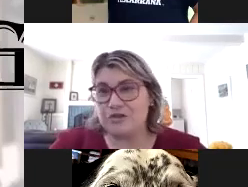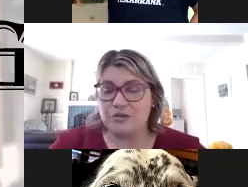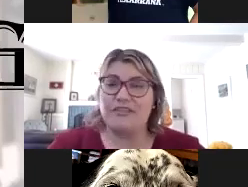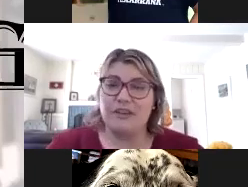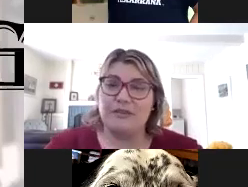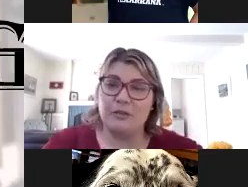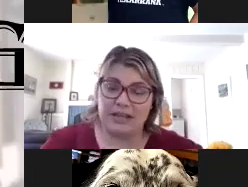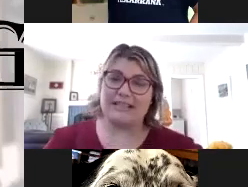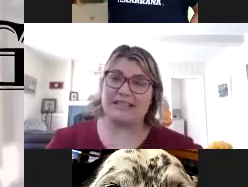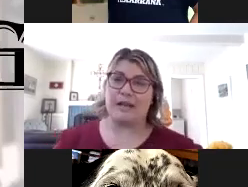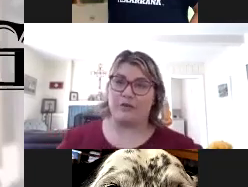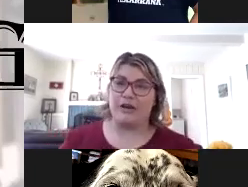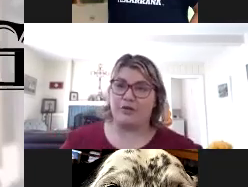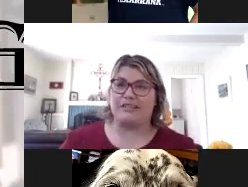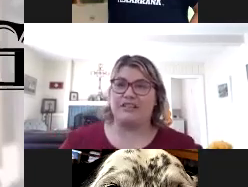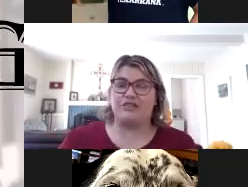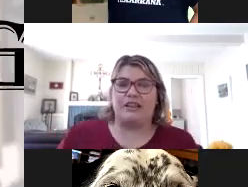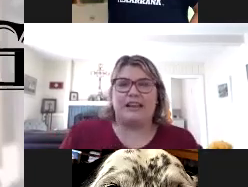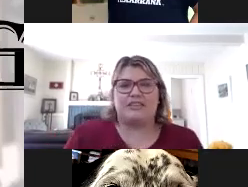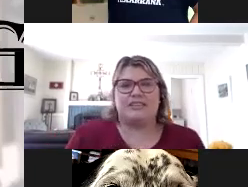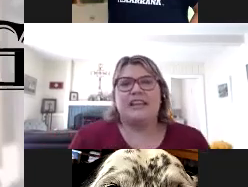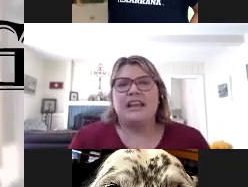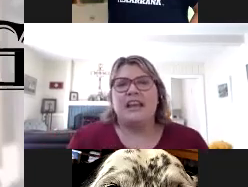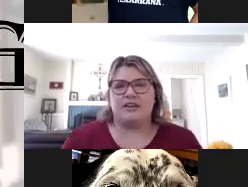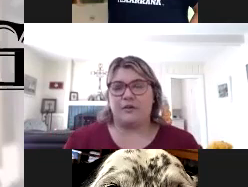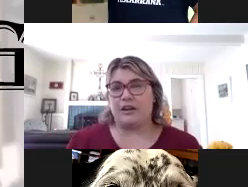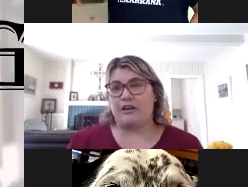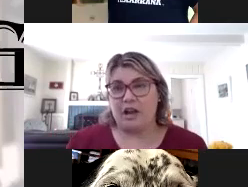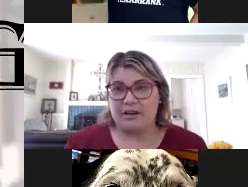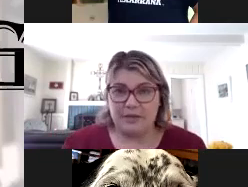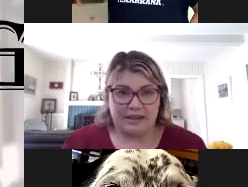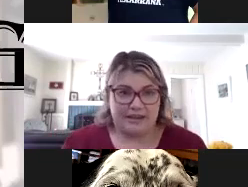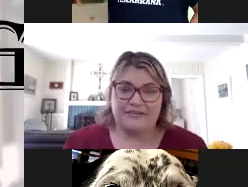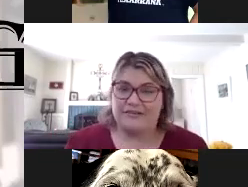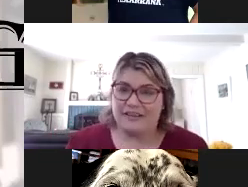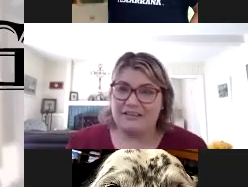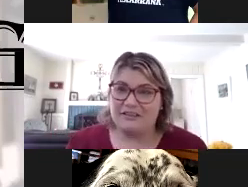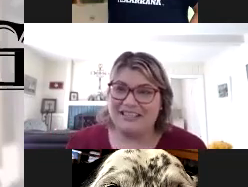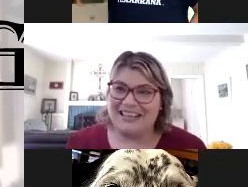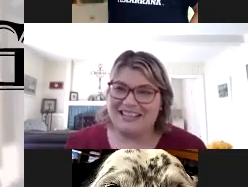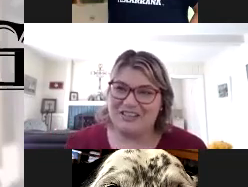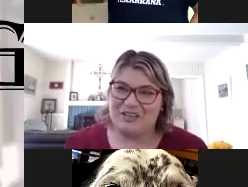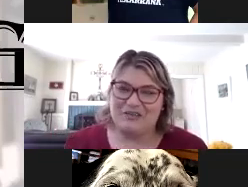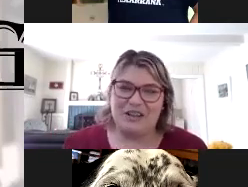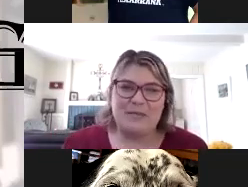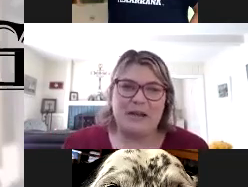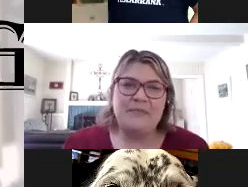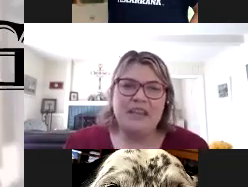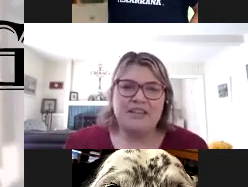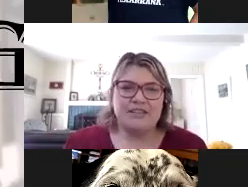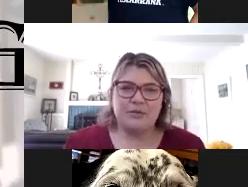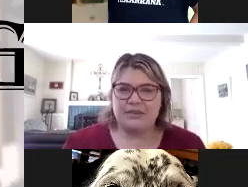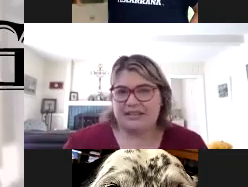There are truly 51 separate presidential elections that are going on because of the 50 states in the District of